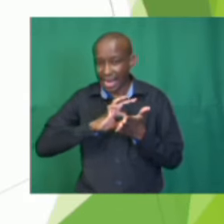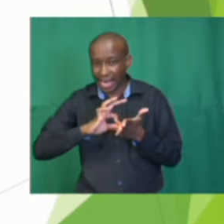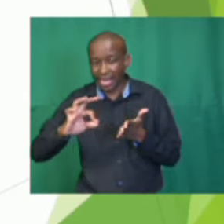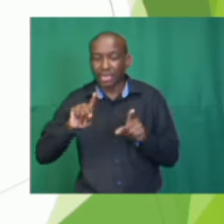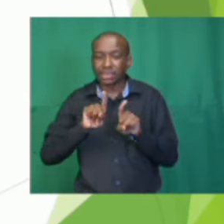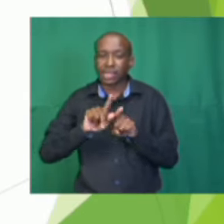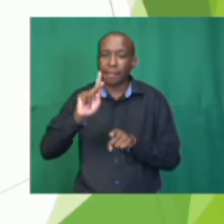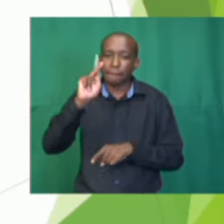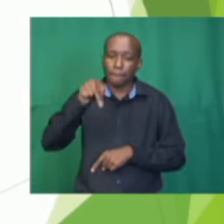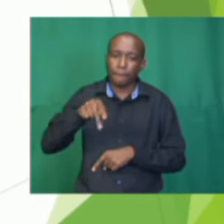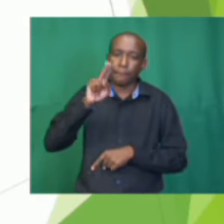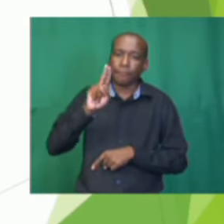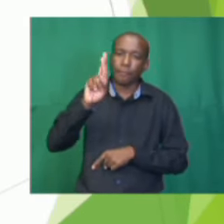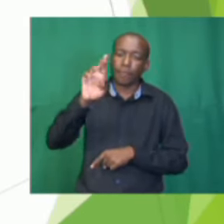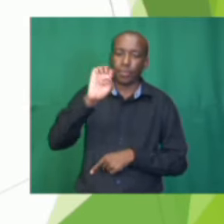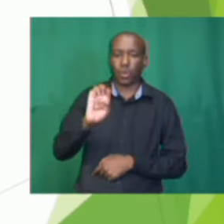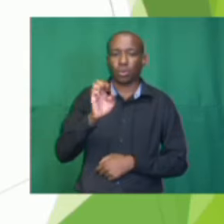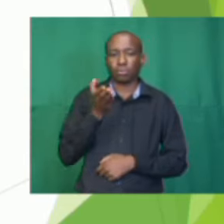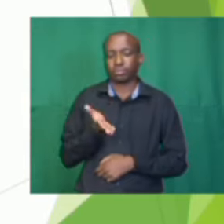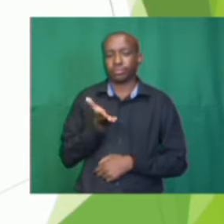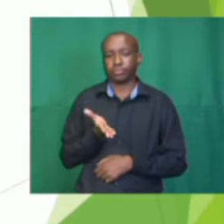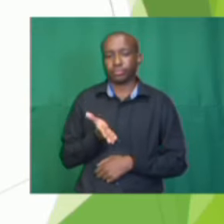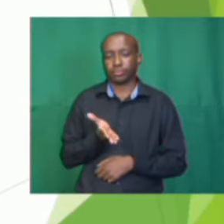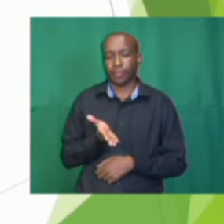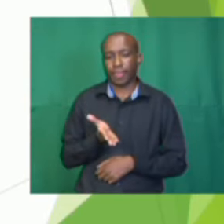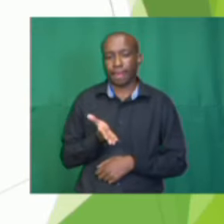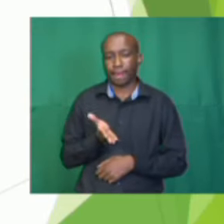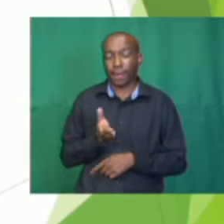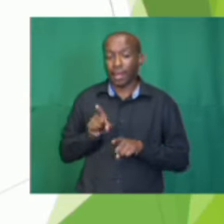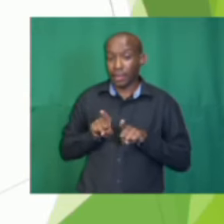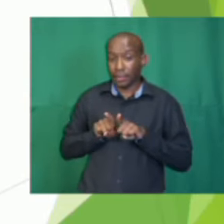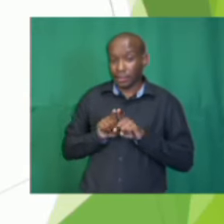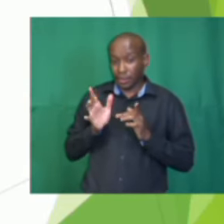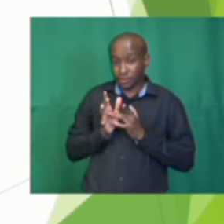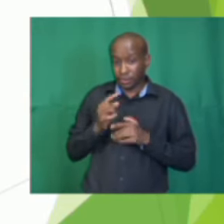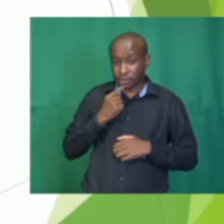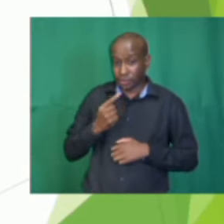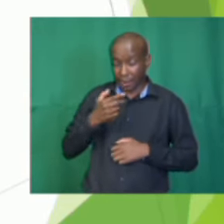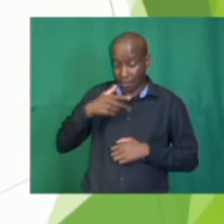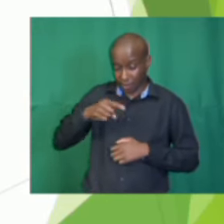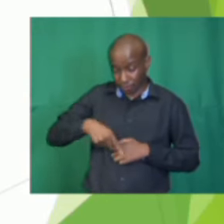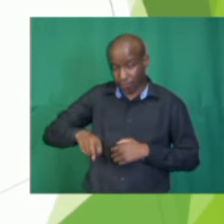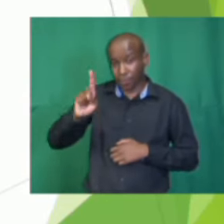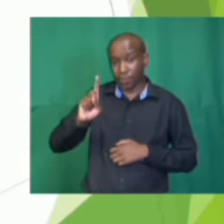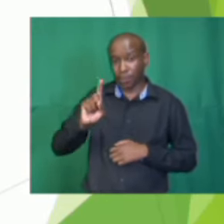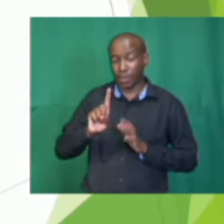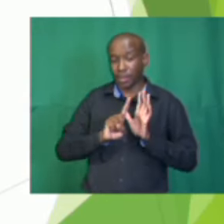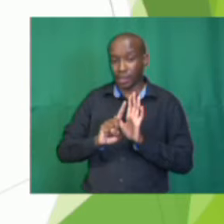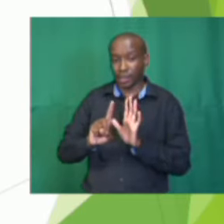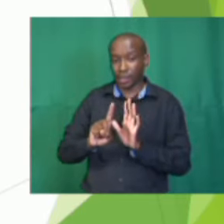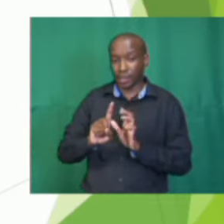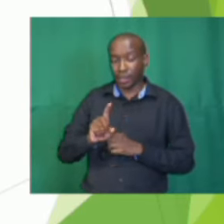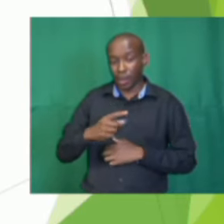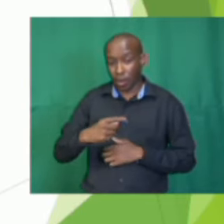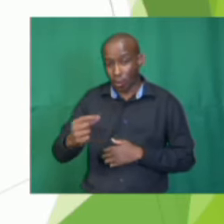Jesus set out his disciples to the opposite village when approaching Jerusalem, he says that the